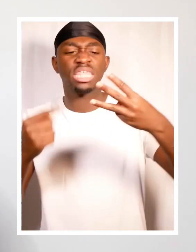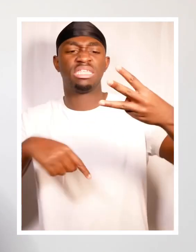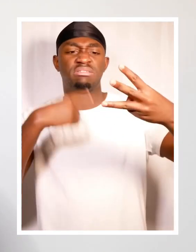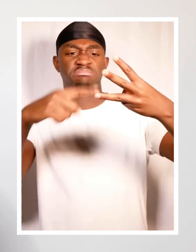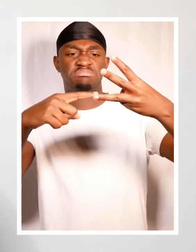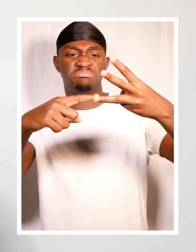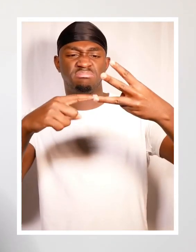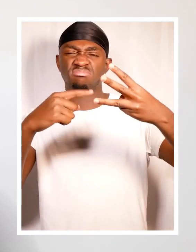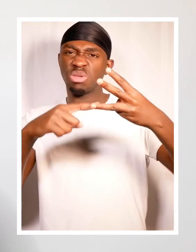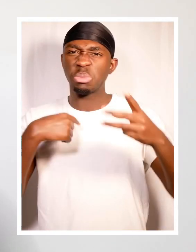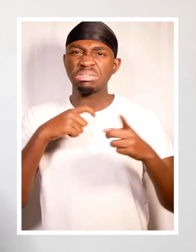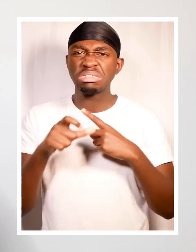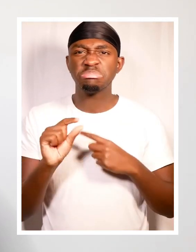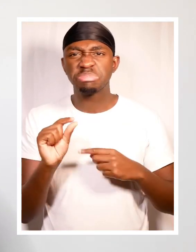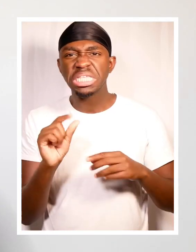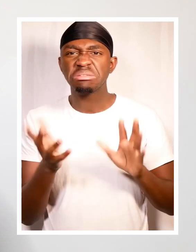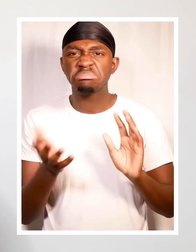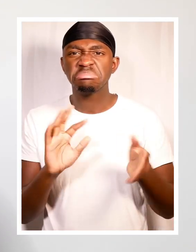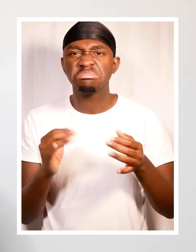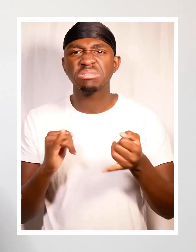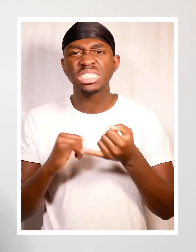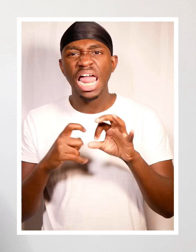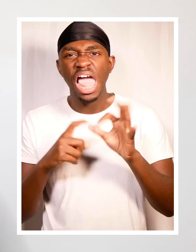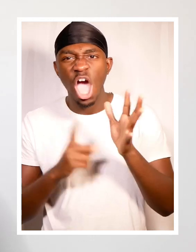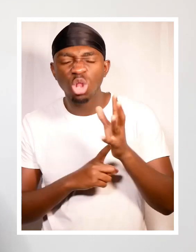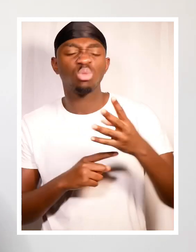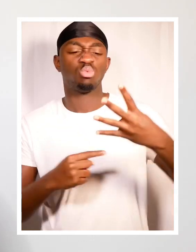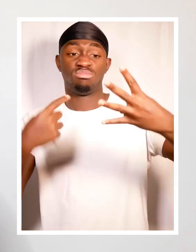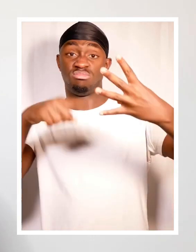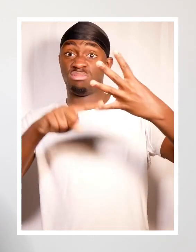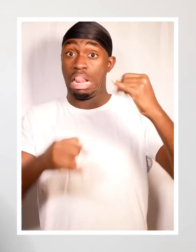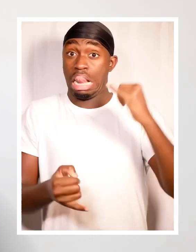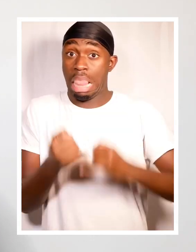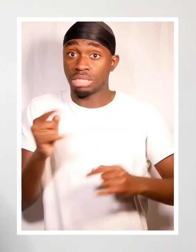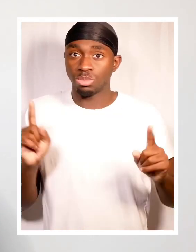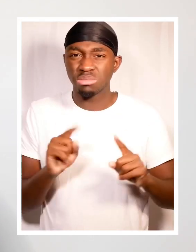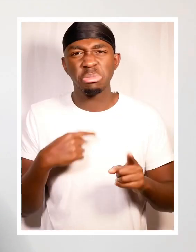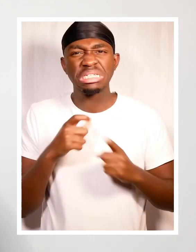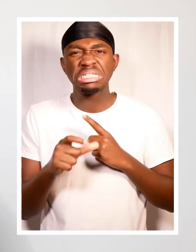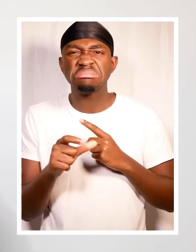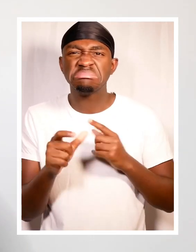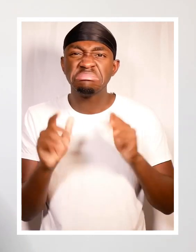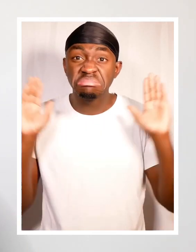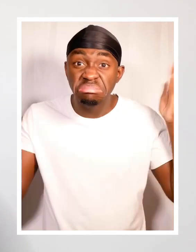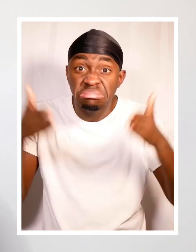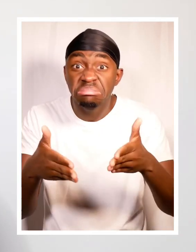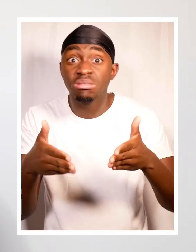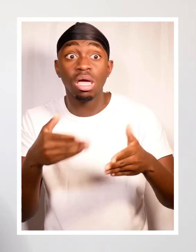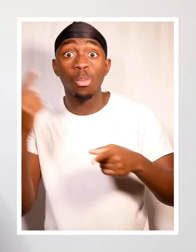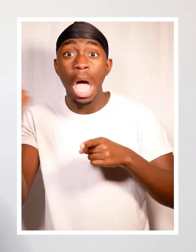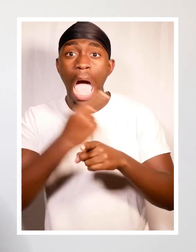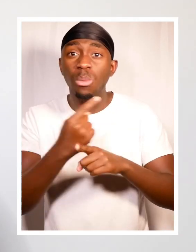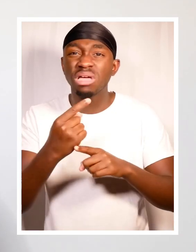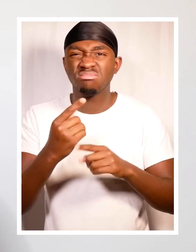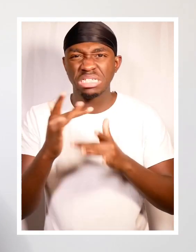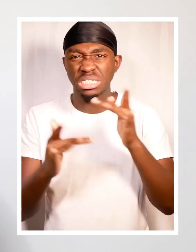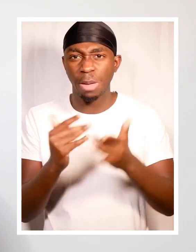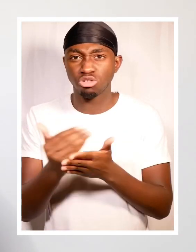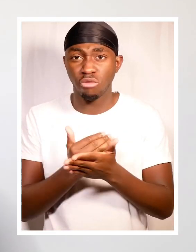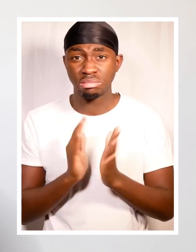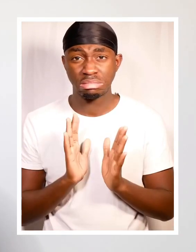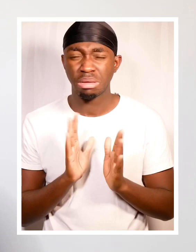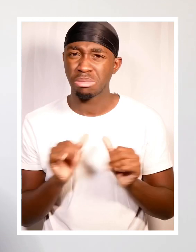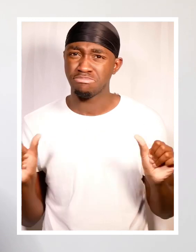brief explanation about my boot camp in terms of costs in terms of what the boot camp actually